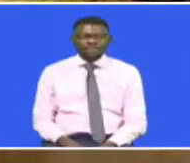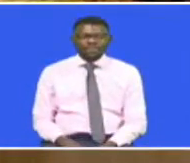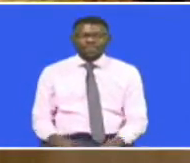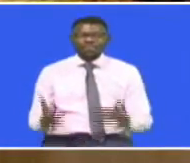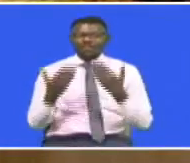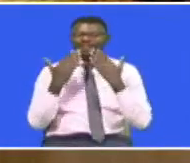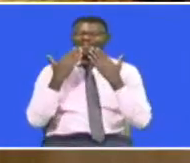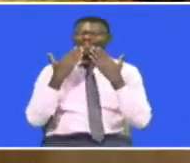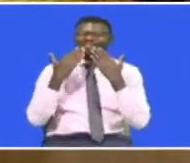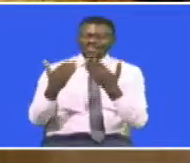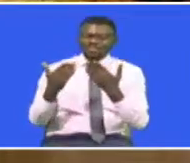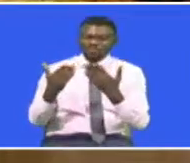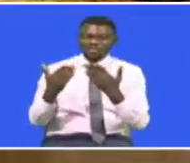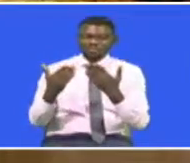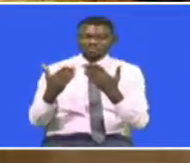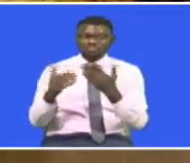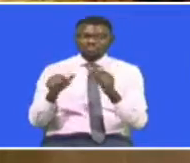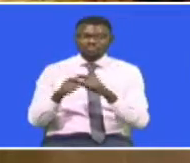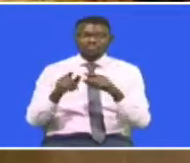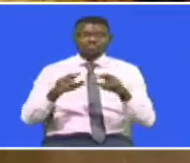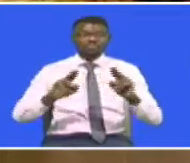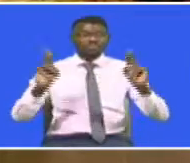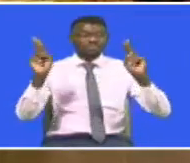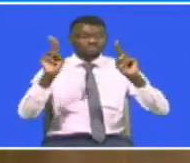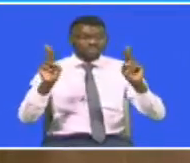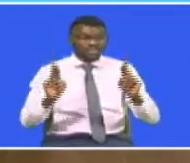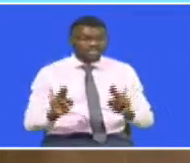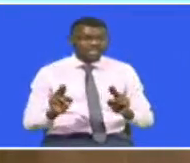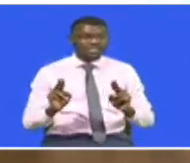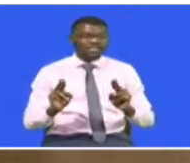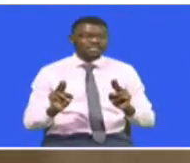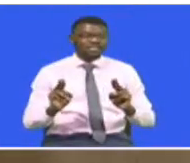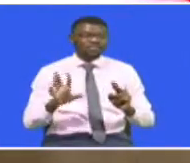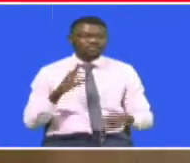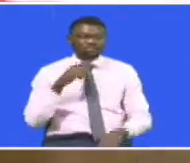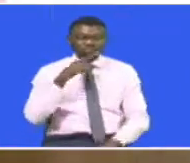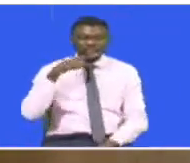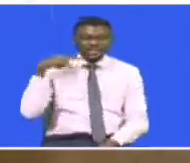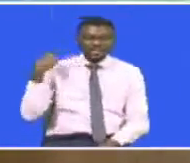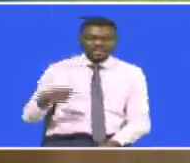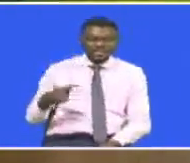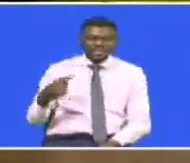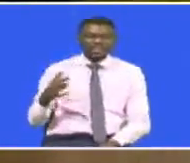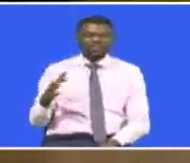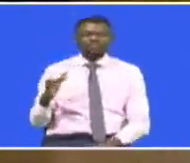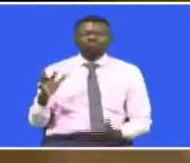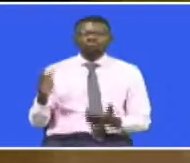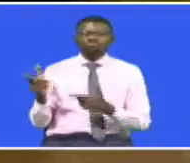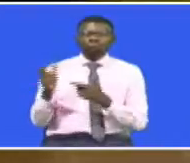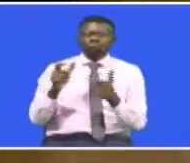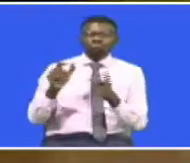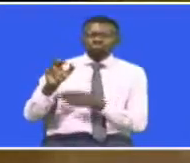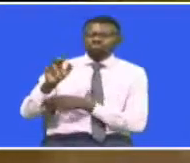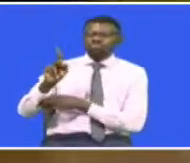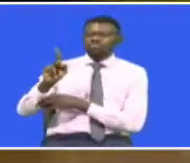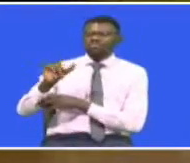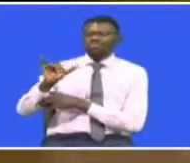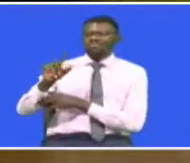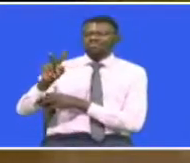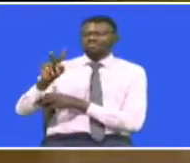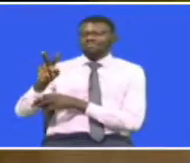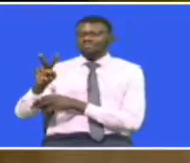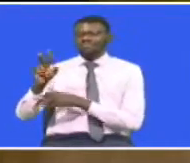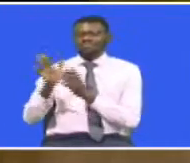Thank you, Hezron, for that. And internationally, waves of Russian missiles slammed into Kiev and other Ukrainian cities